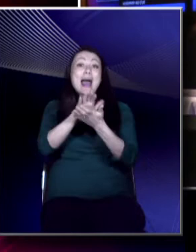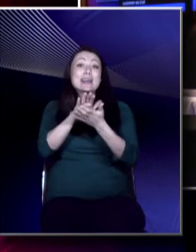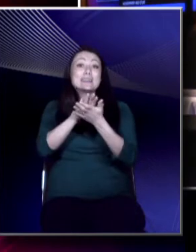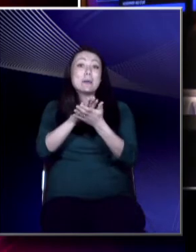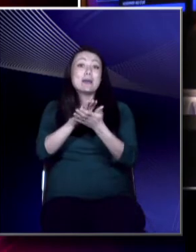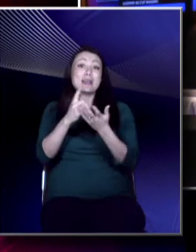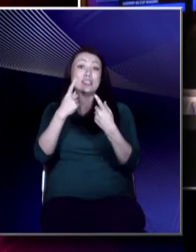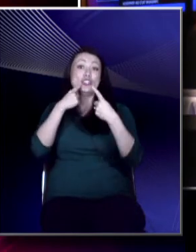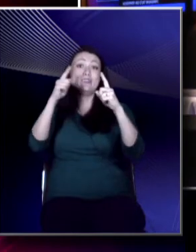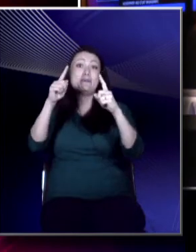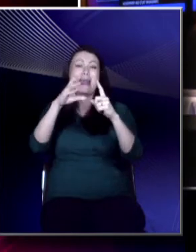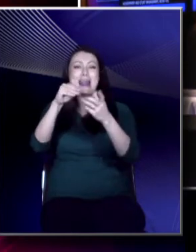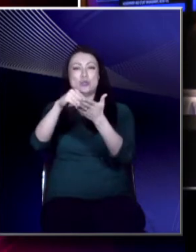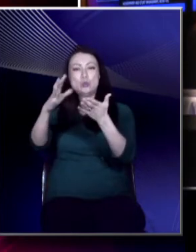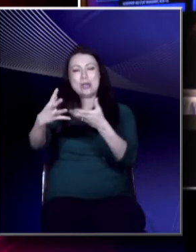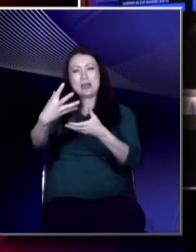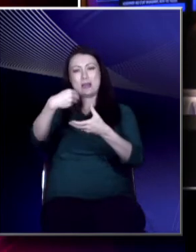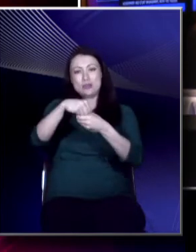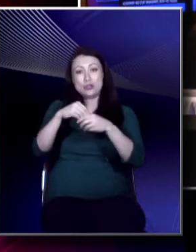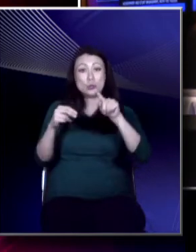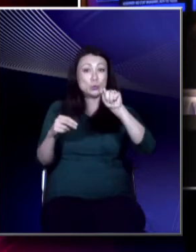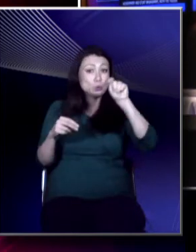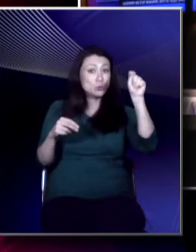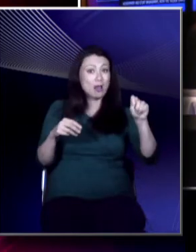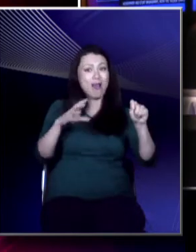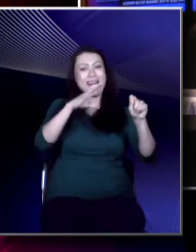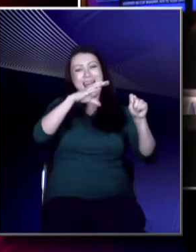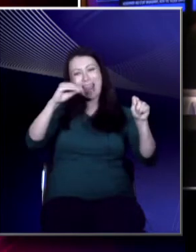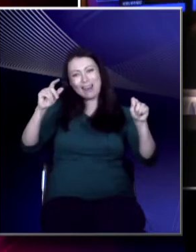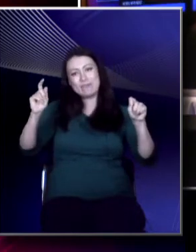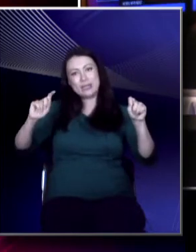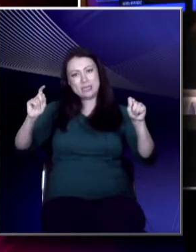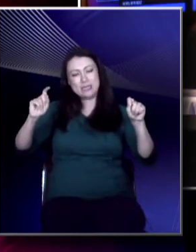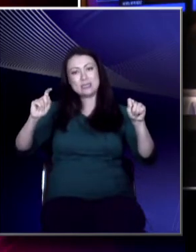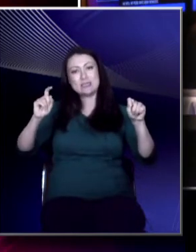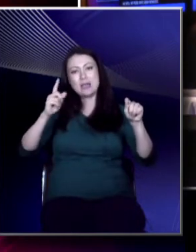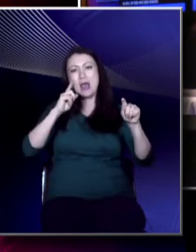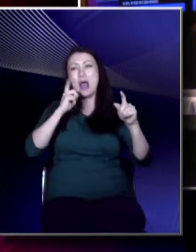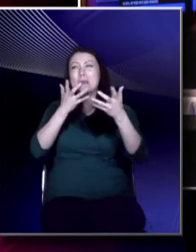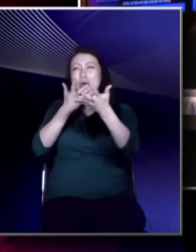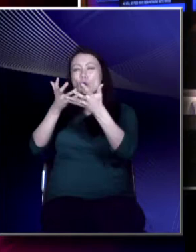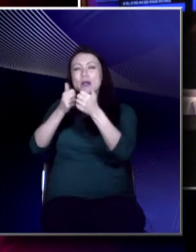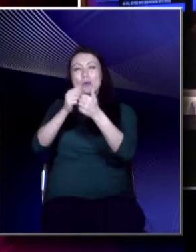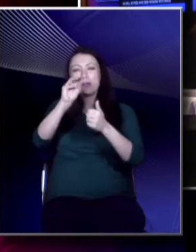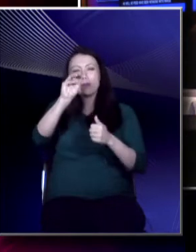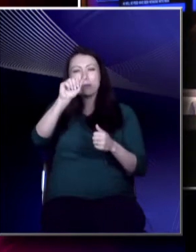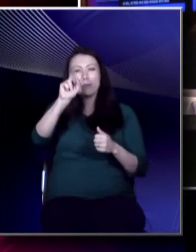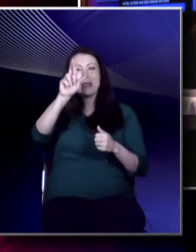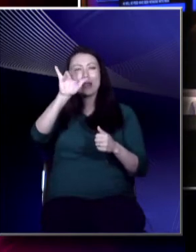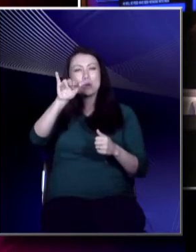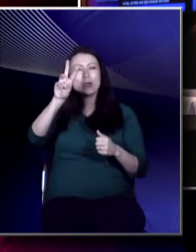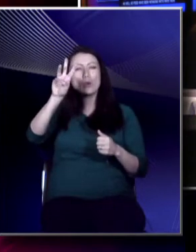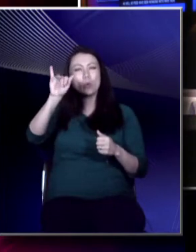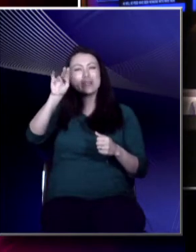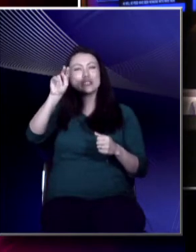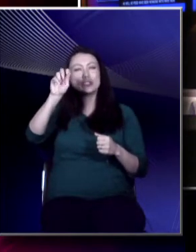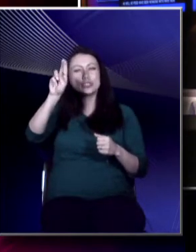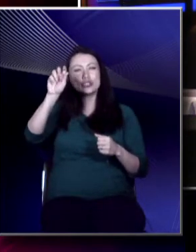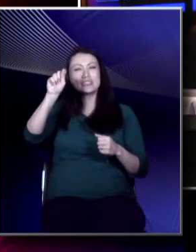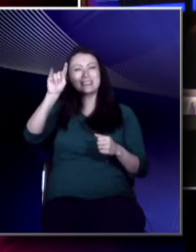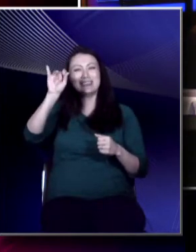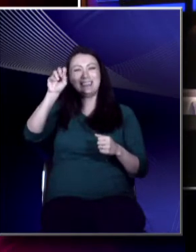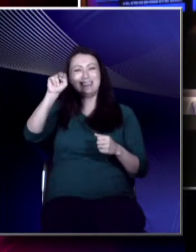the Tucson campus as well as PDSD have been working with Mary Winterstein, who's a literacy